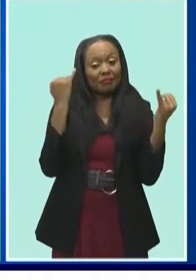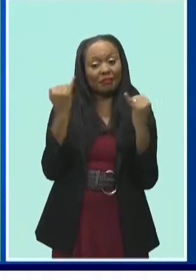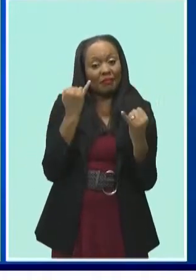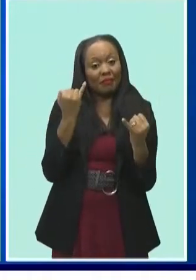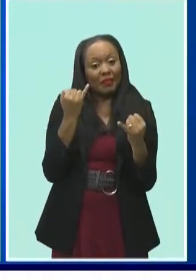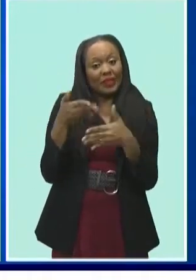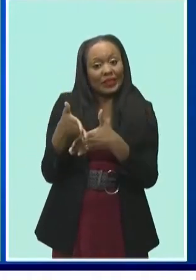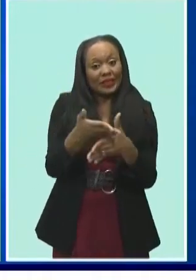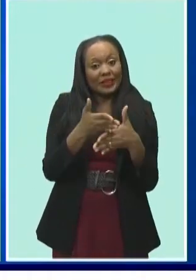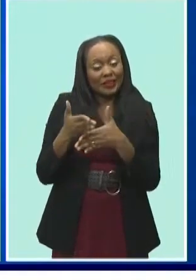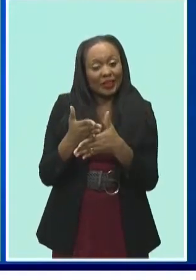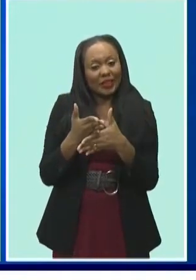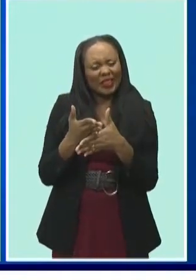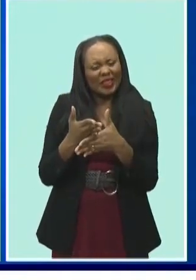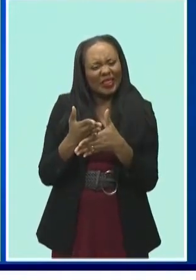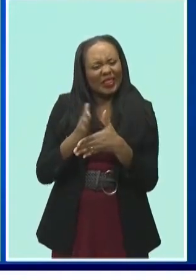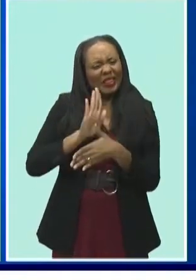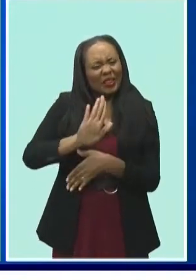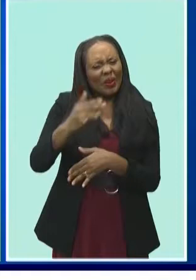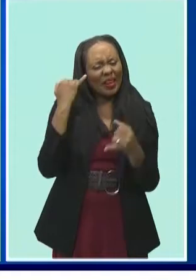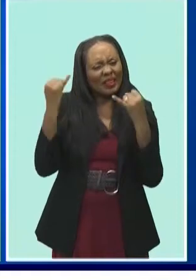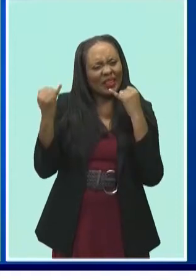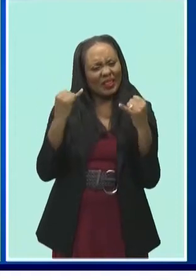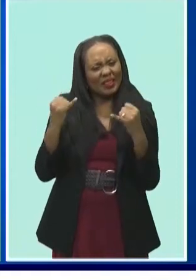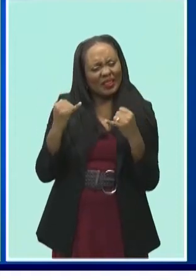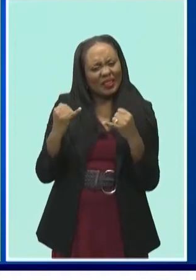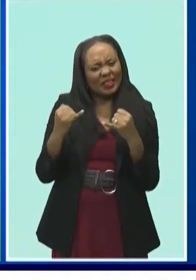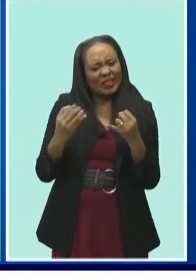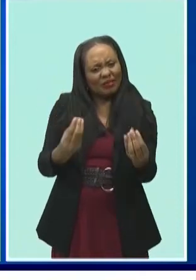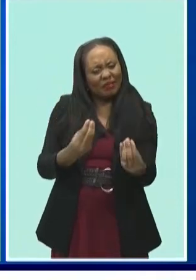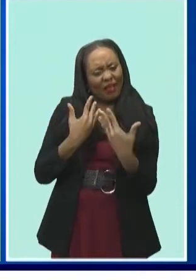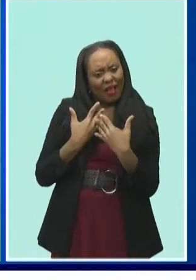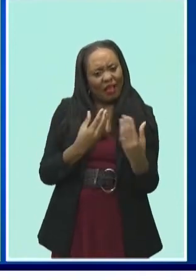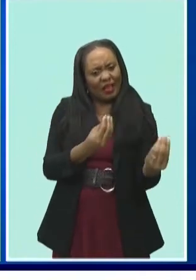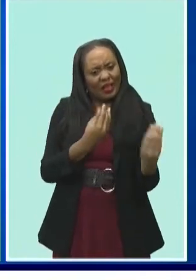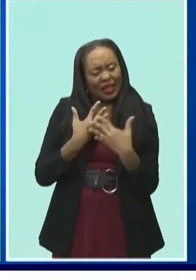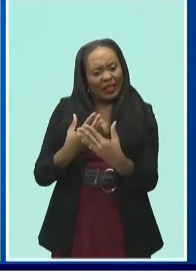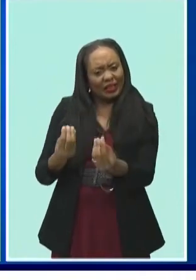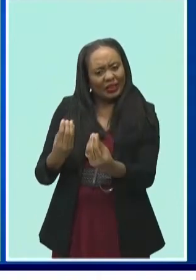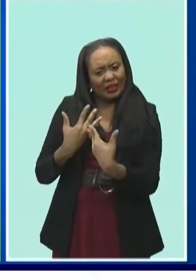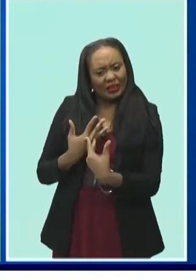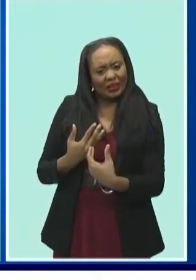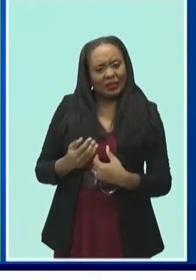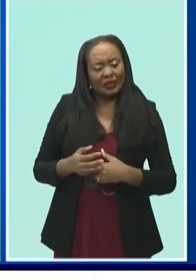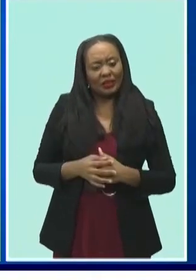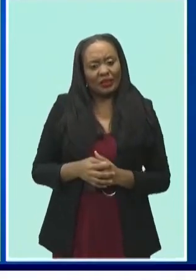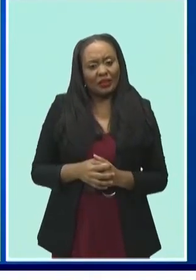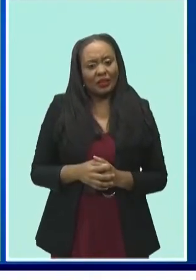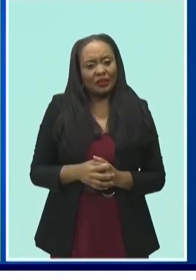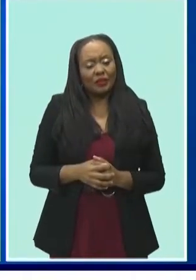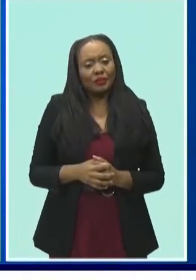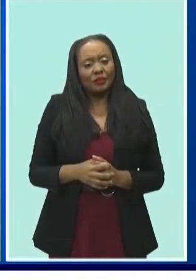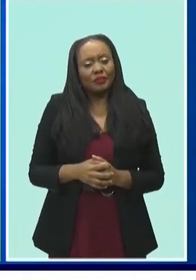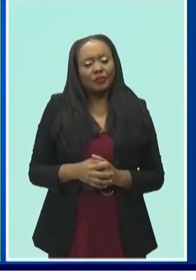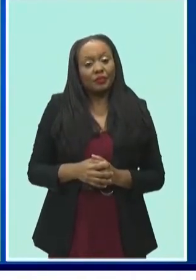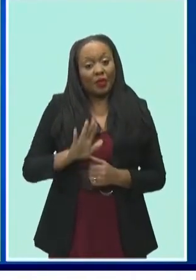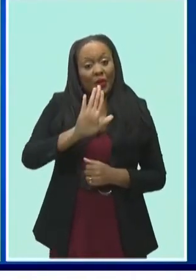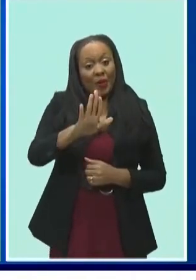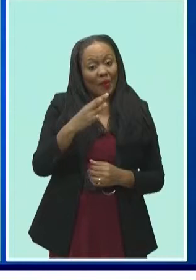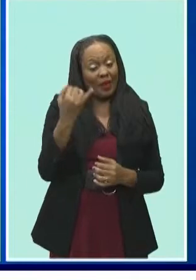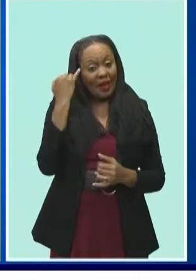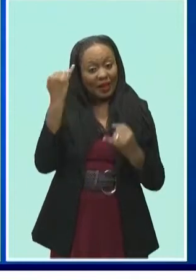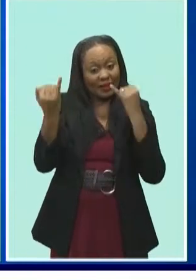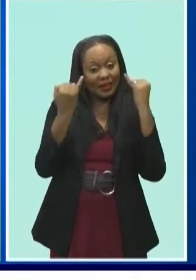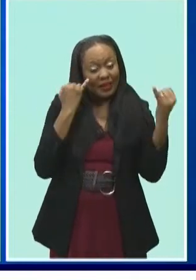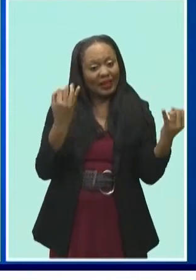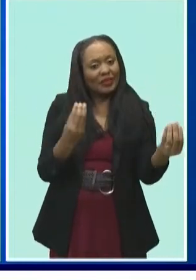need to come from you, need to be owned by you. They need to be your ideas